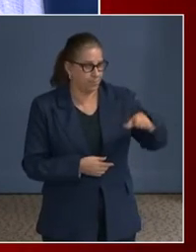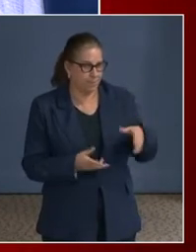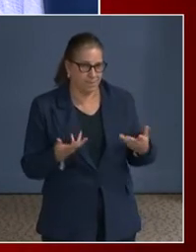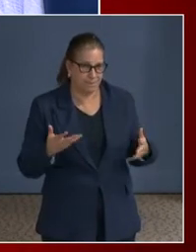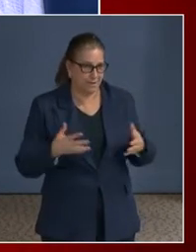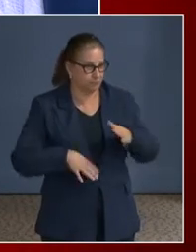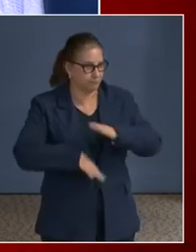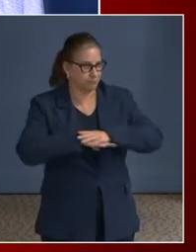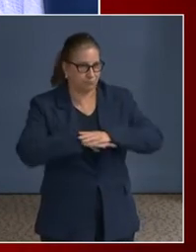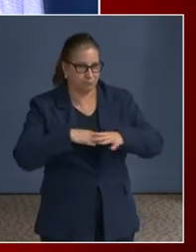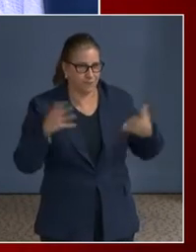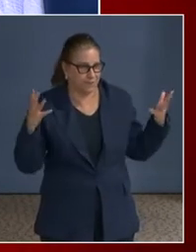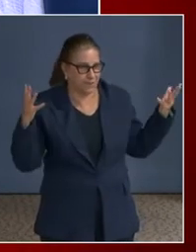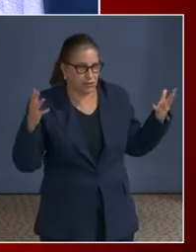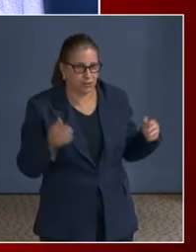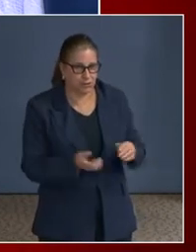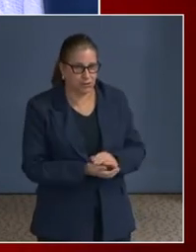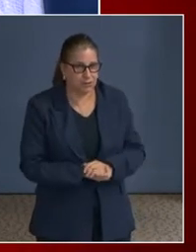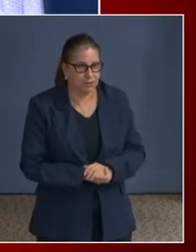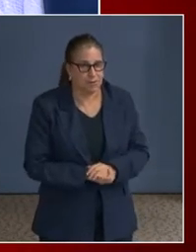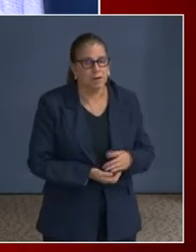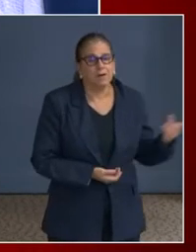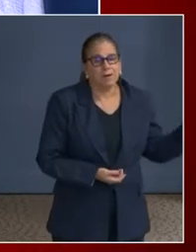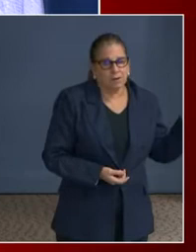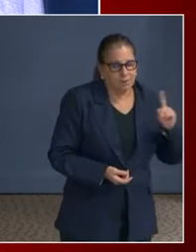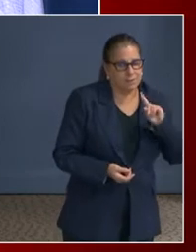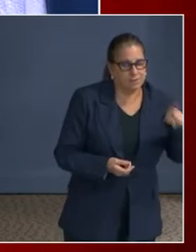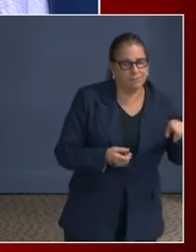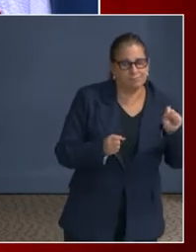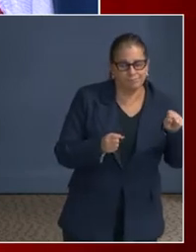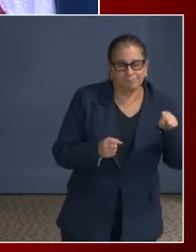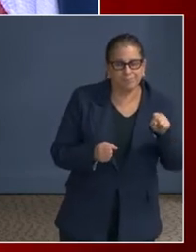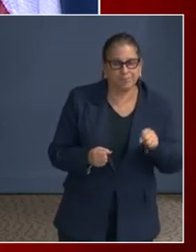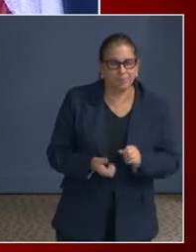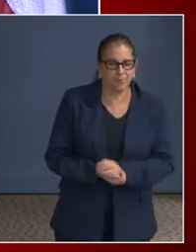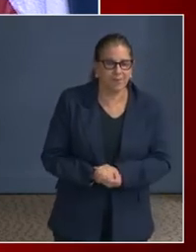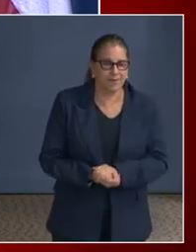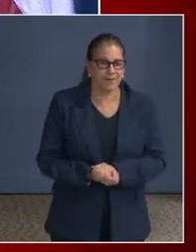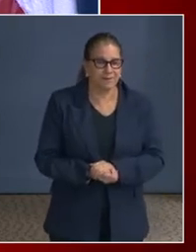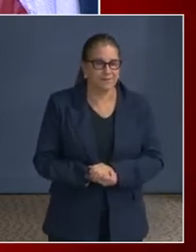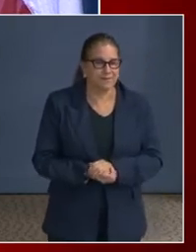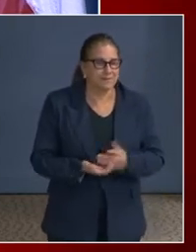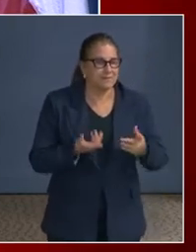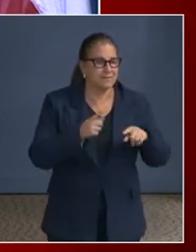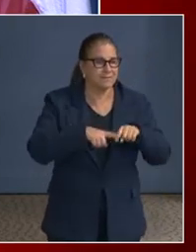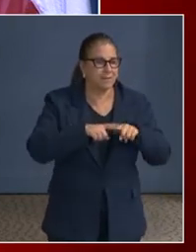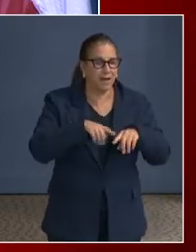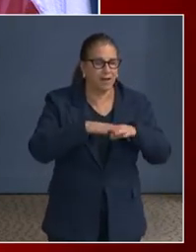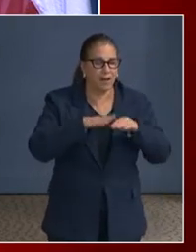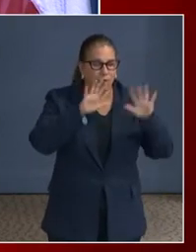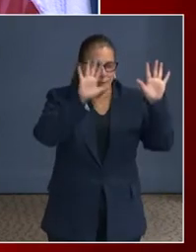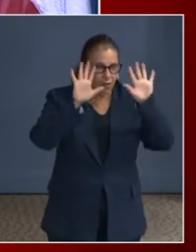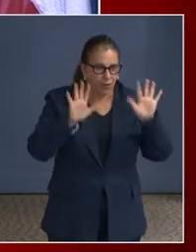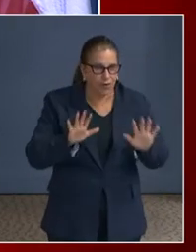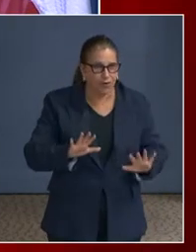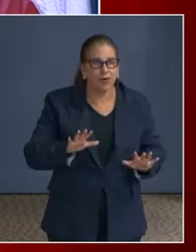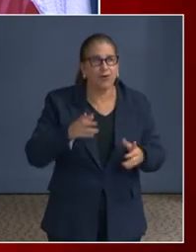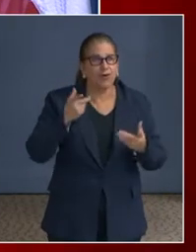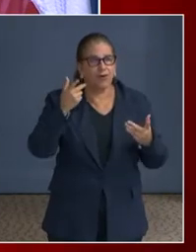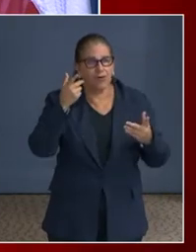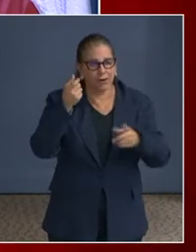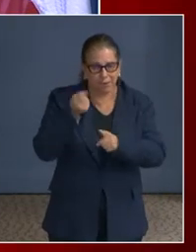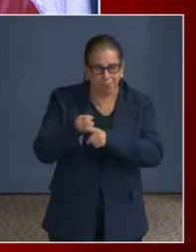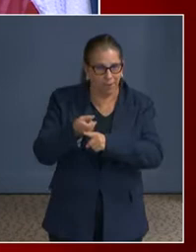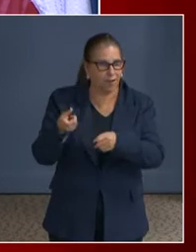testing sites. As you know, we had some weather events last week, which caused us to shut down some of those sites due to